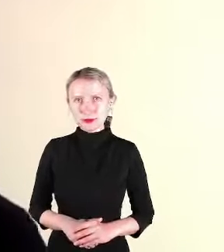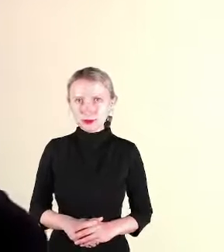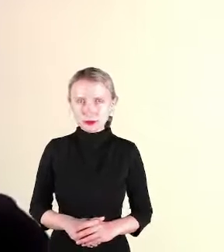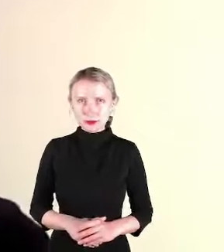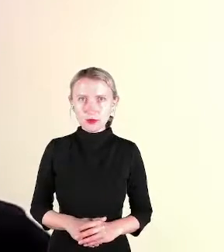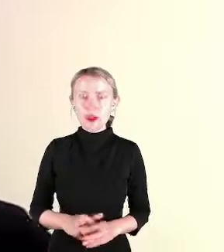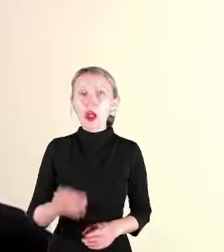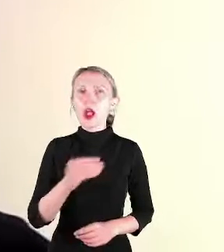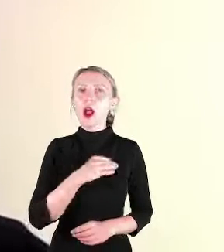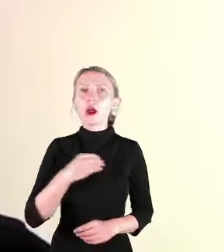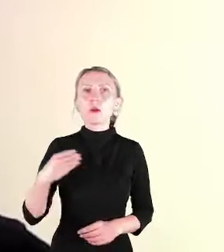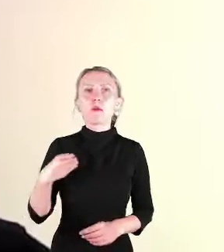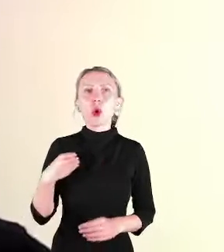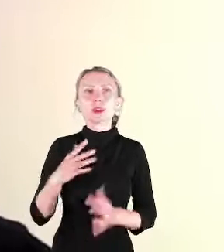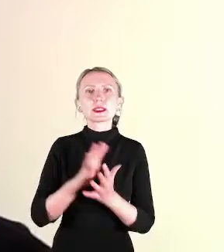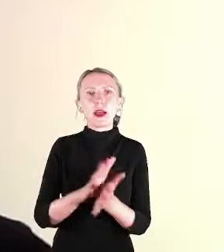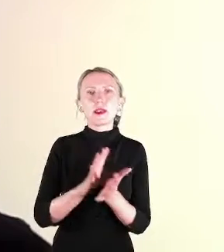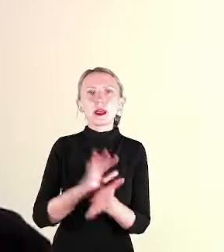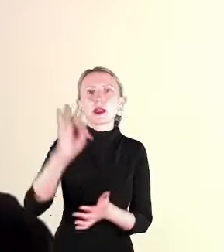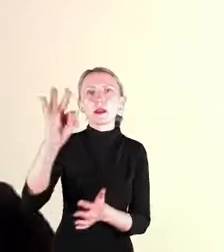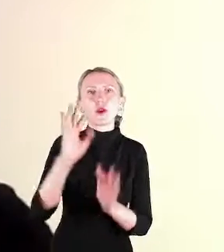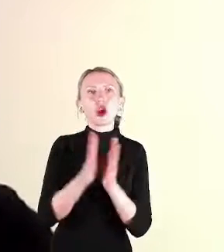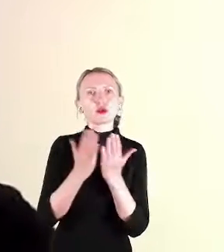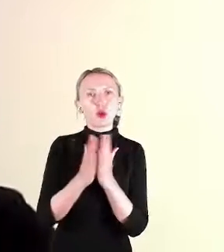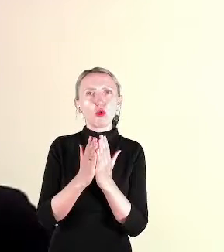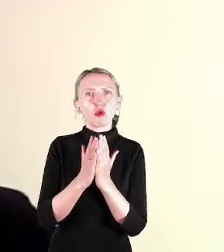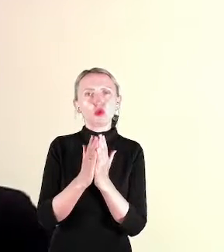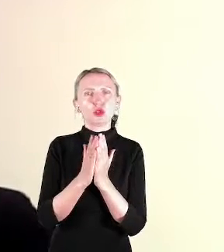edition of your book about the aglification of Sweden.